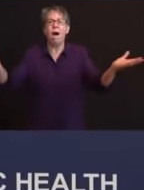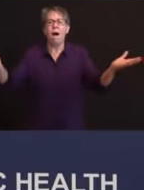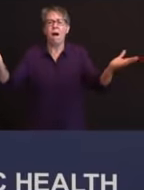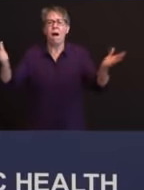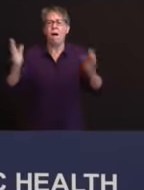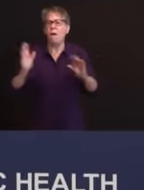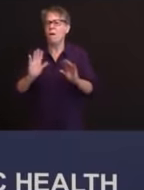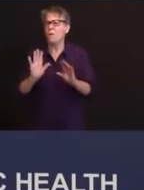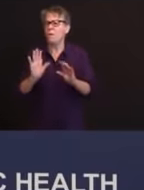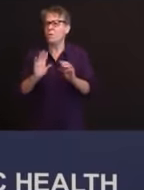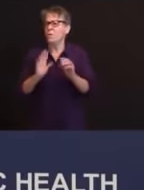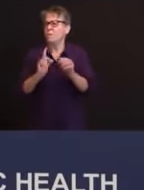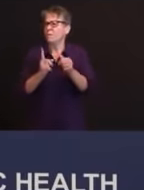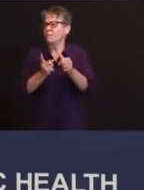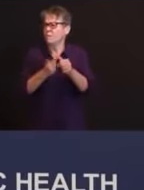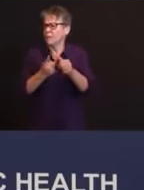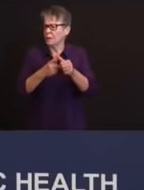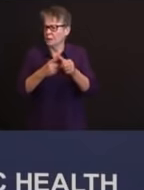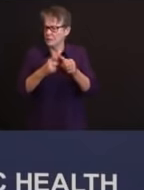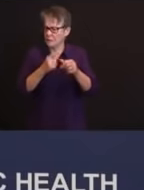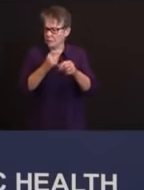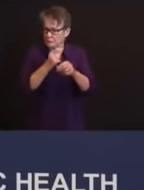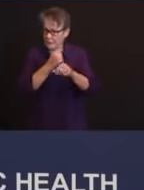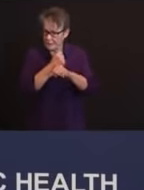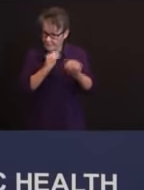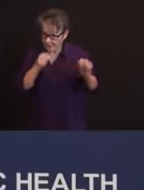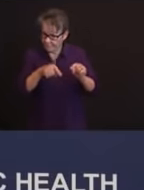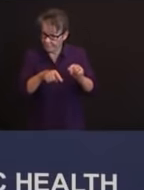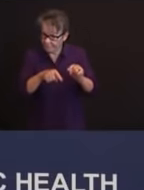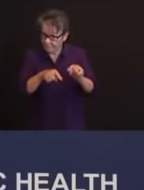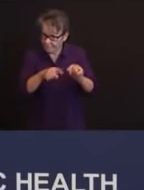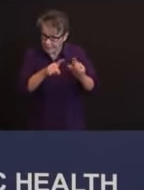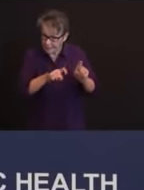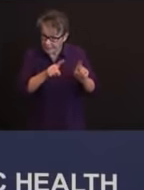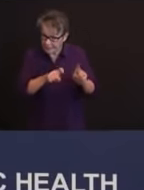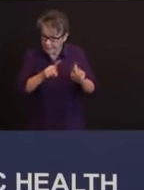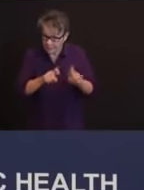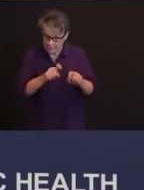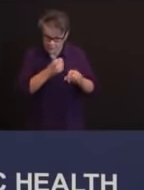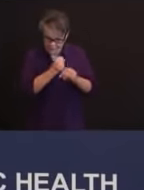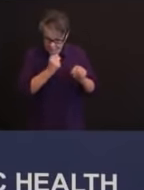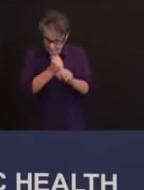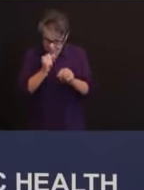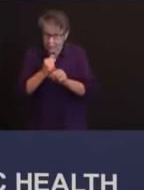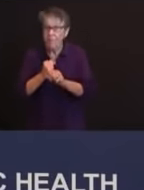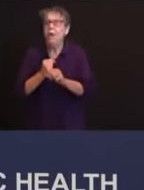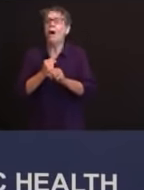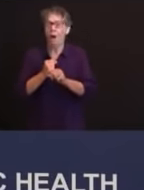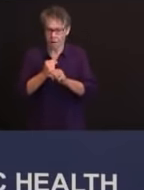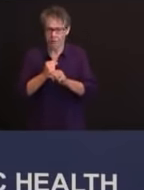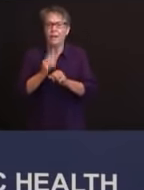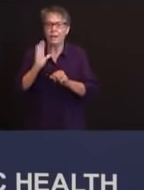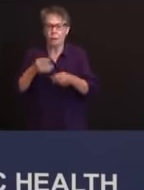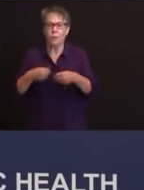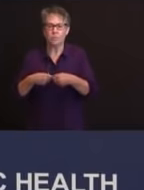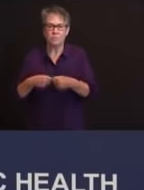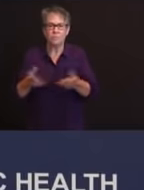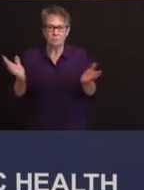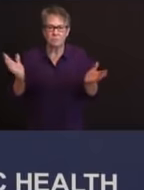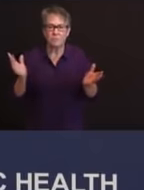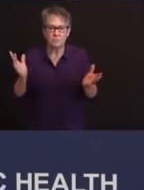of the hoops that it has to go through have been gone through. We say that with a high degree of confidence. You won't let us do